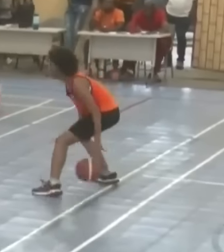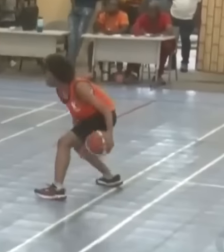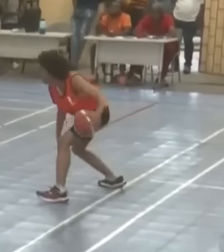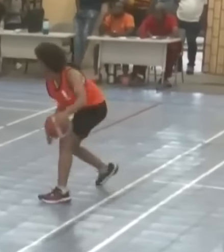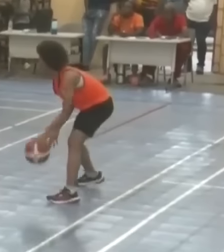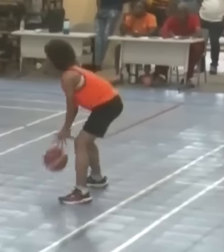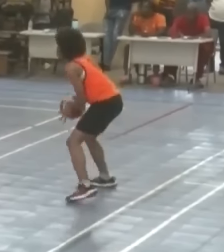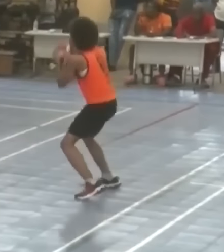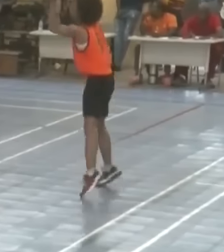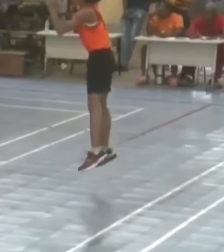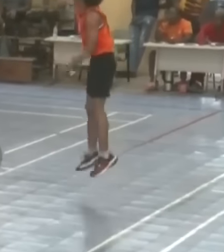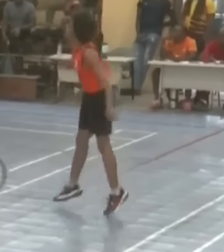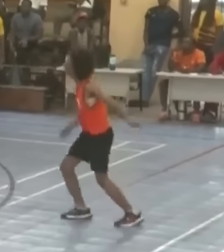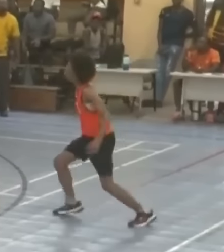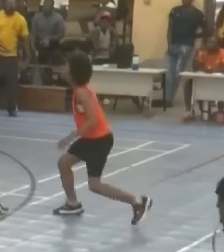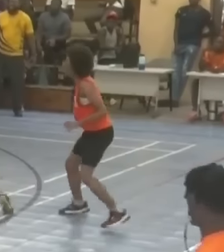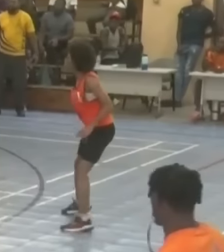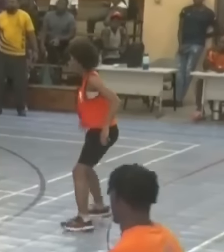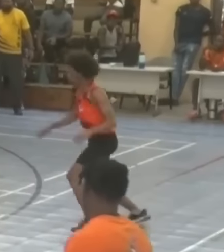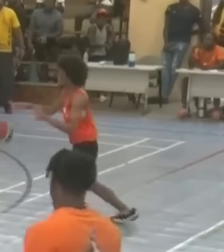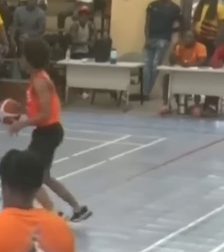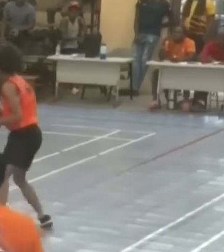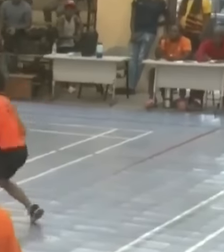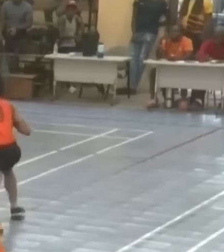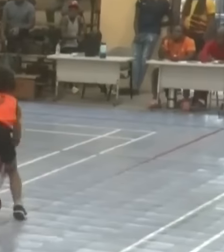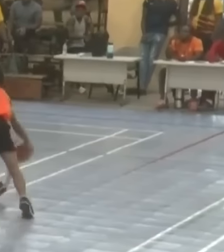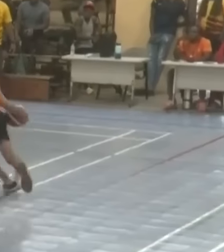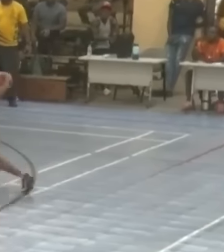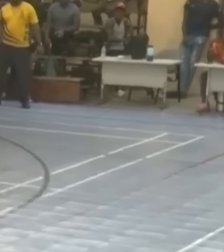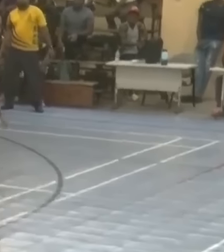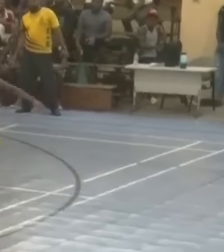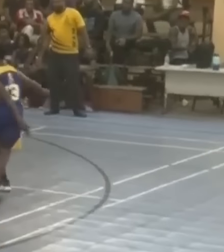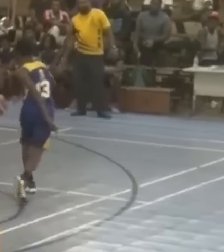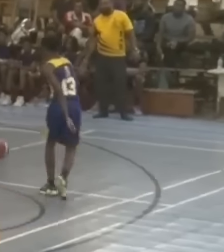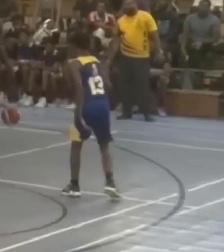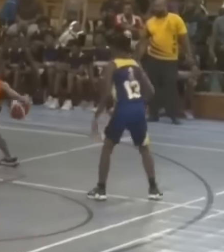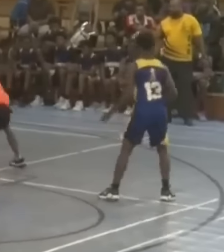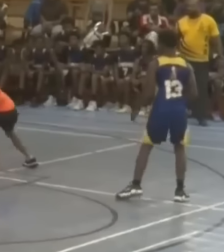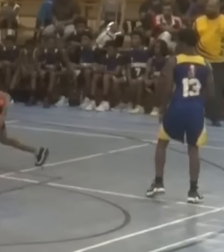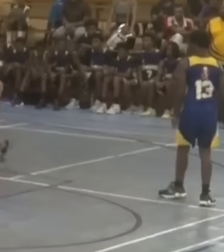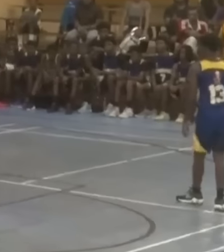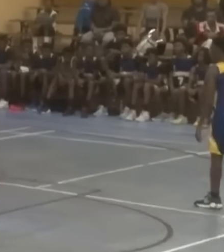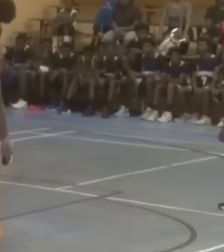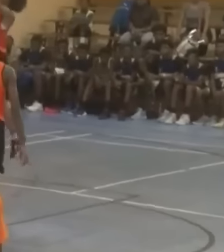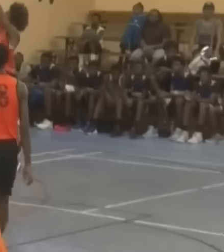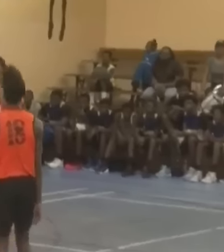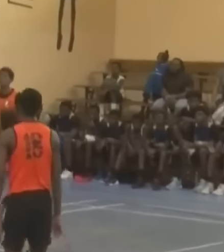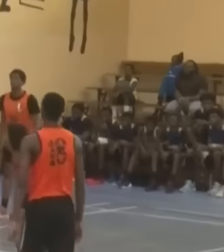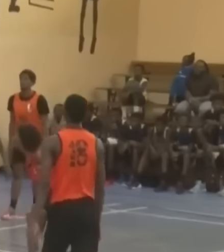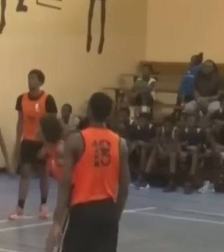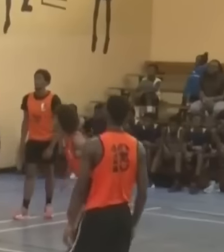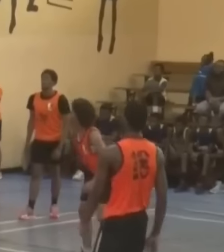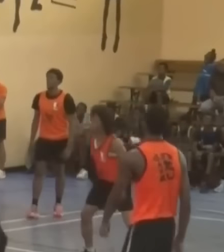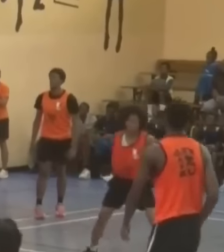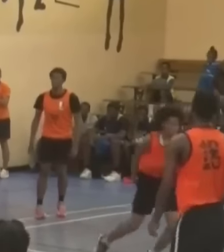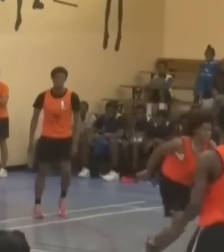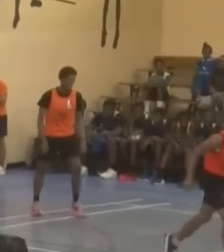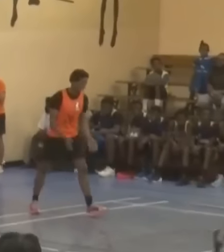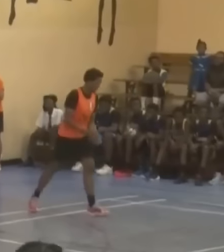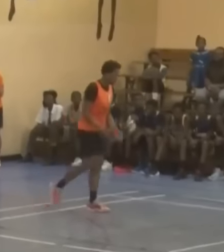it was the hosts up by 10 points with 1 quarter left. Dante Wharton showing his handles, elevates and cashes